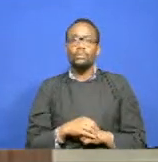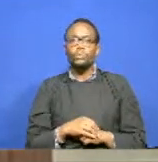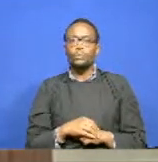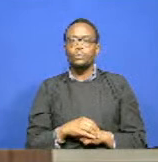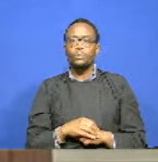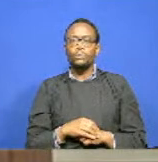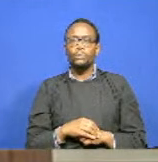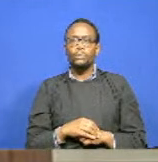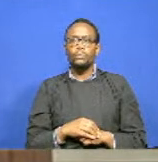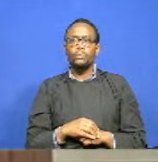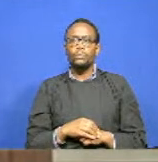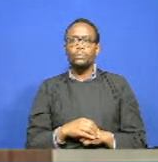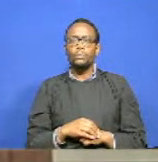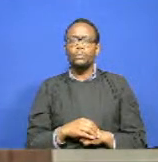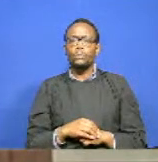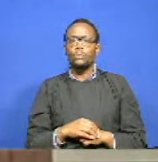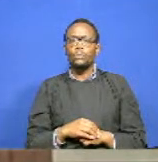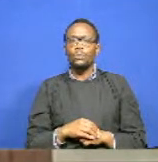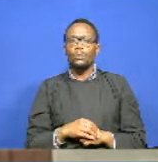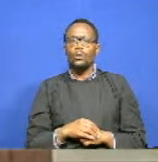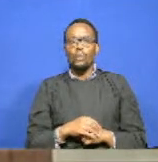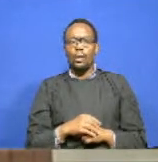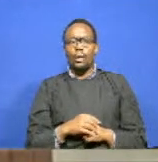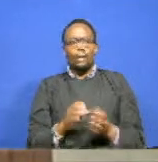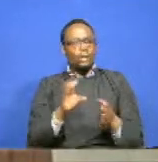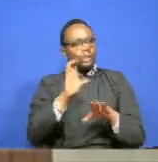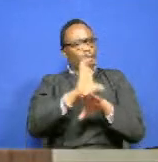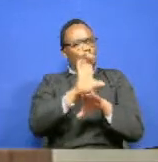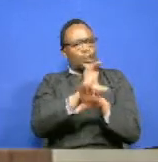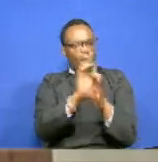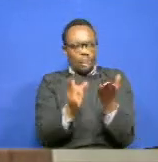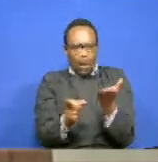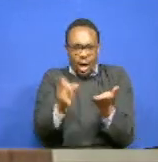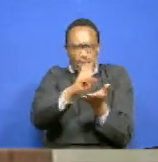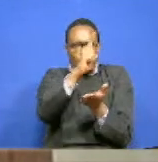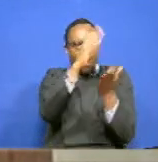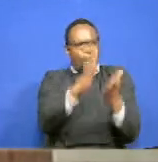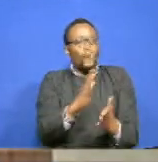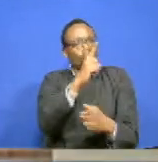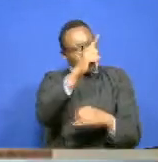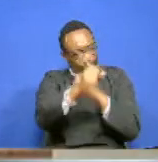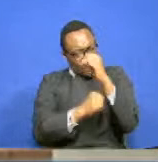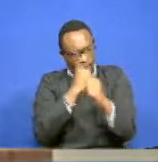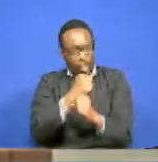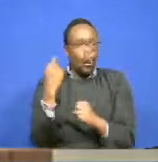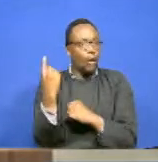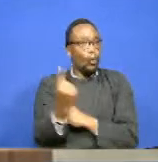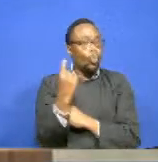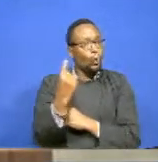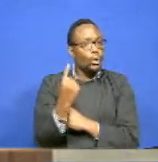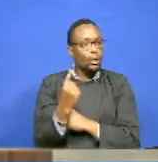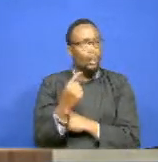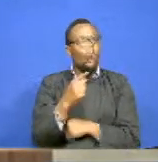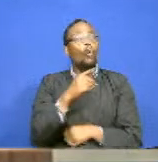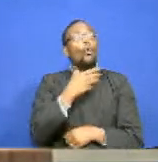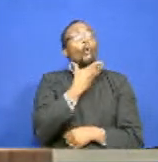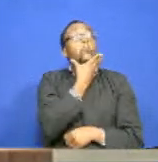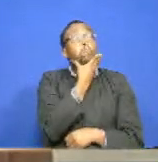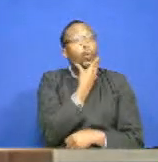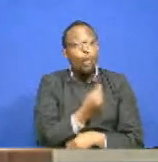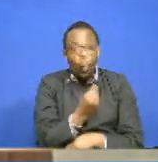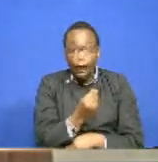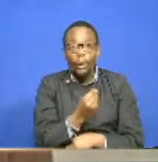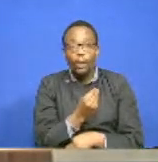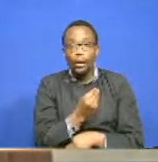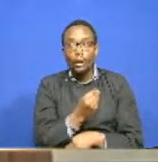There has been only one person added to the church in a whole year, and it's just a boy. You know,